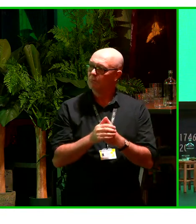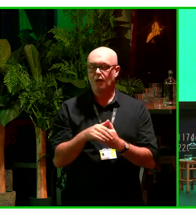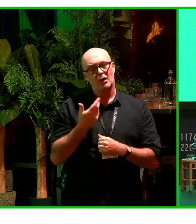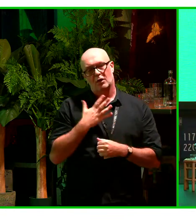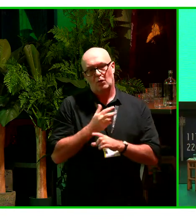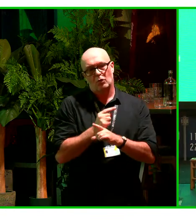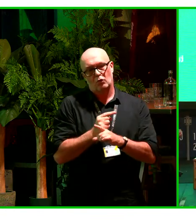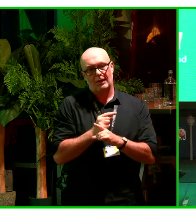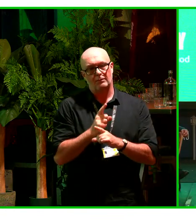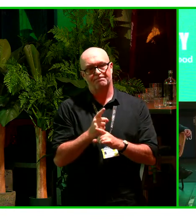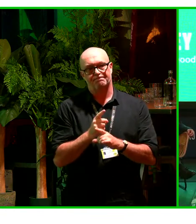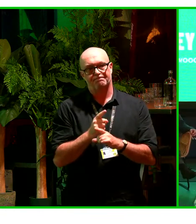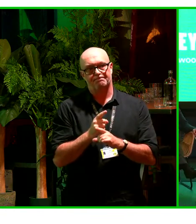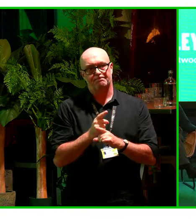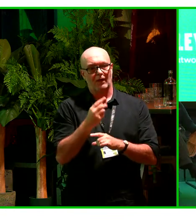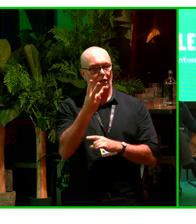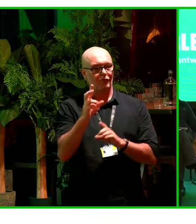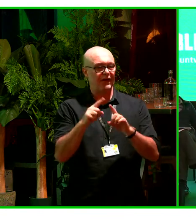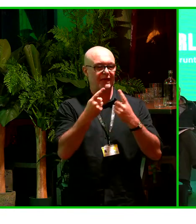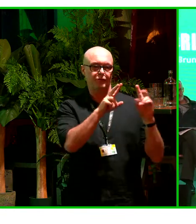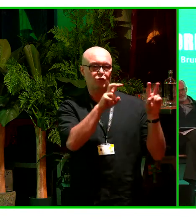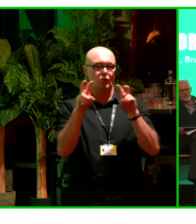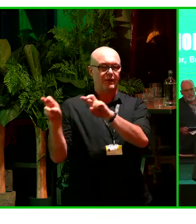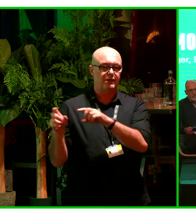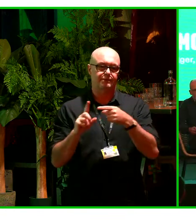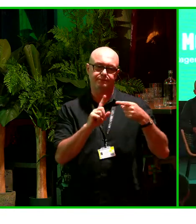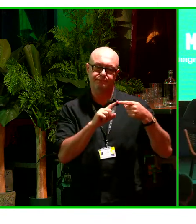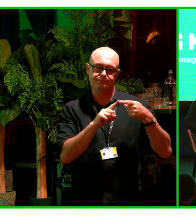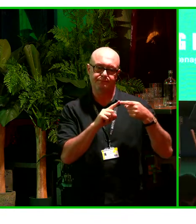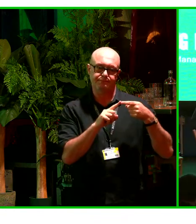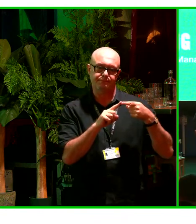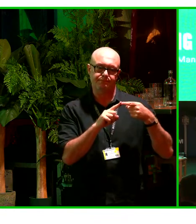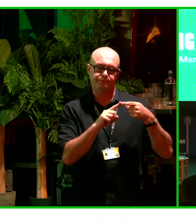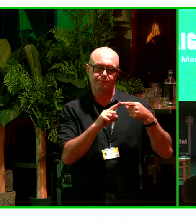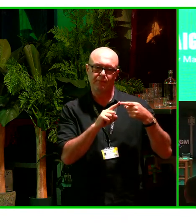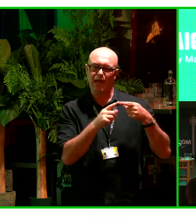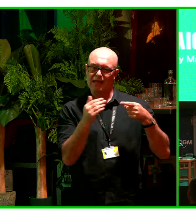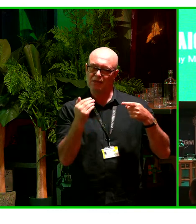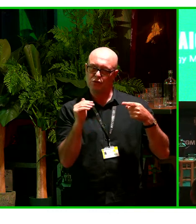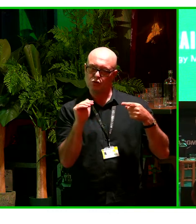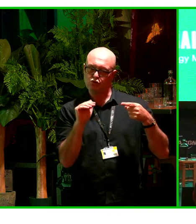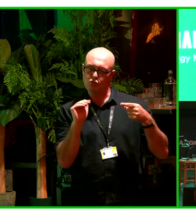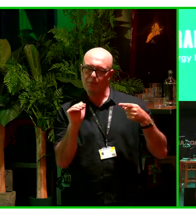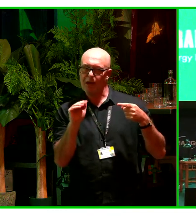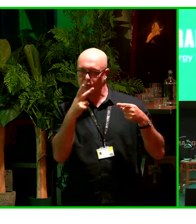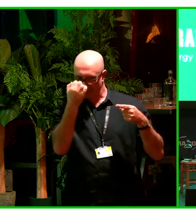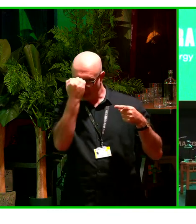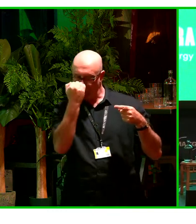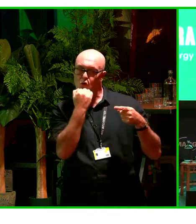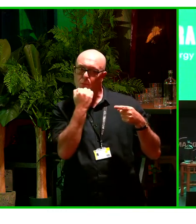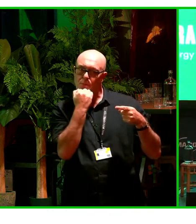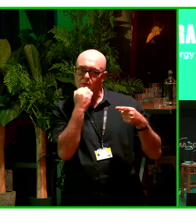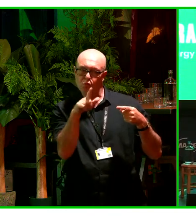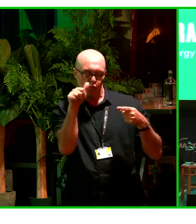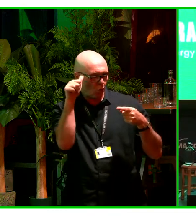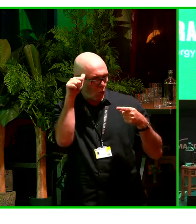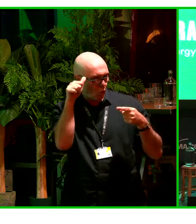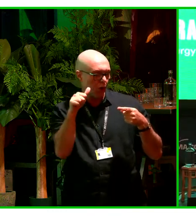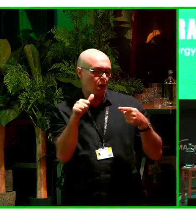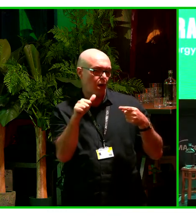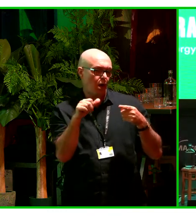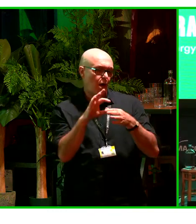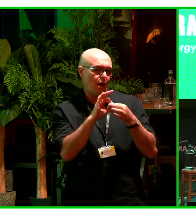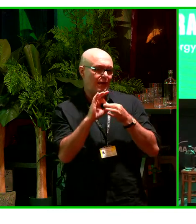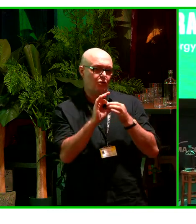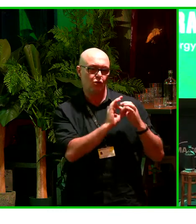talk sort of around sort of three headings, really. Firstly, just reminding you of some of the numbers that you've already heard already, particularly related